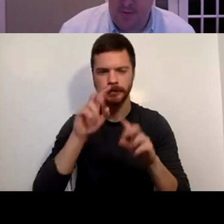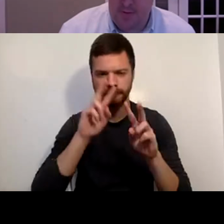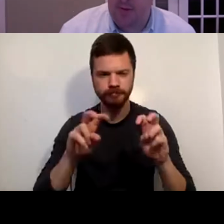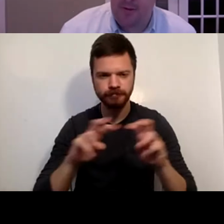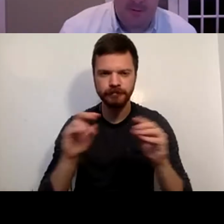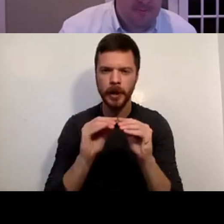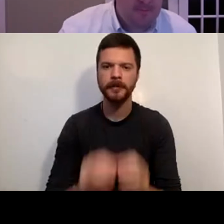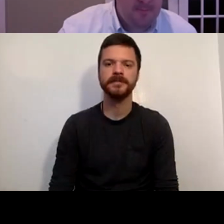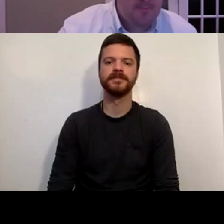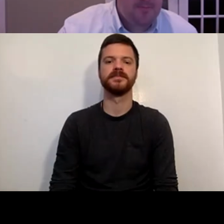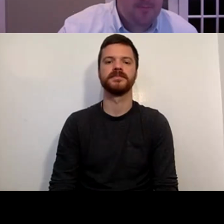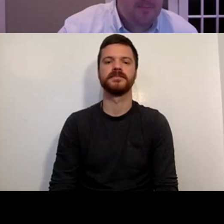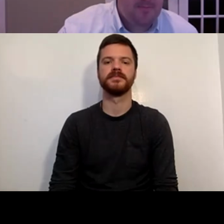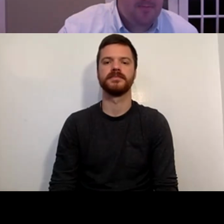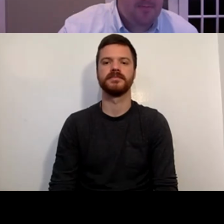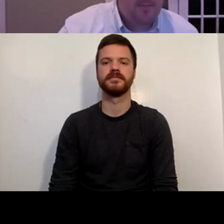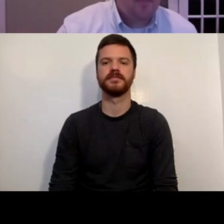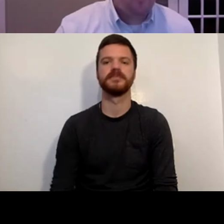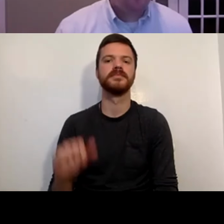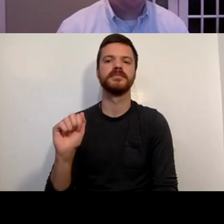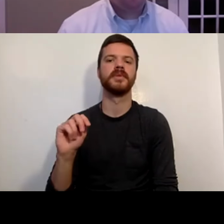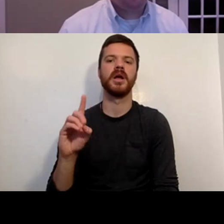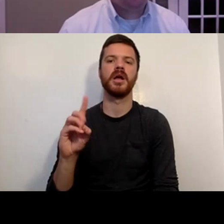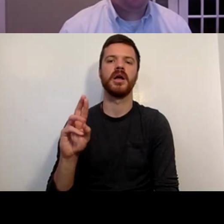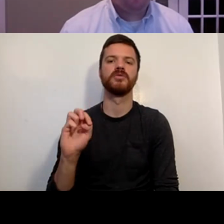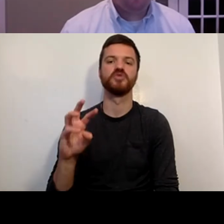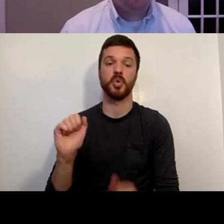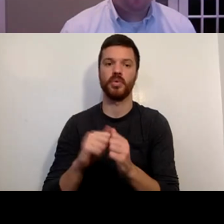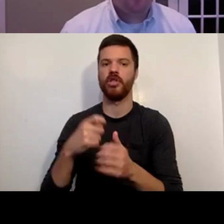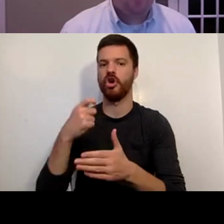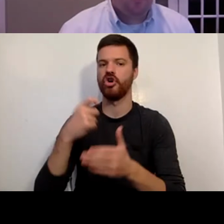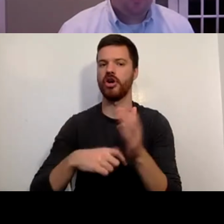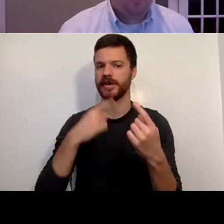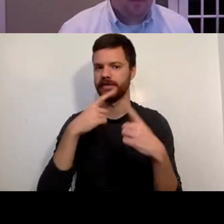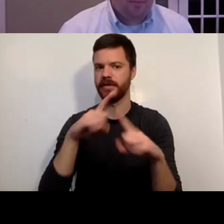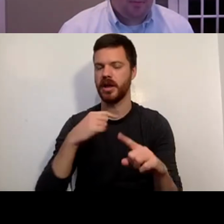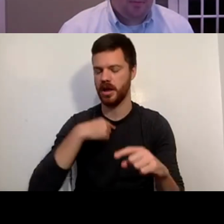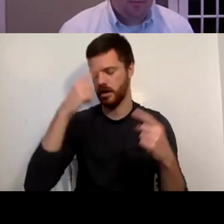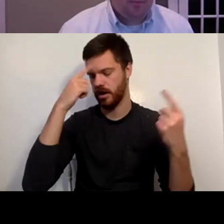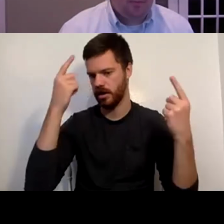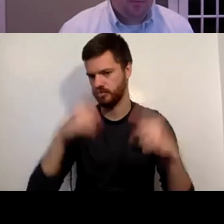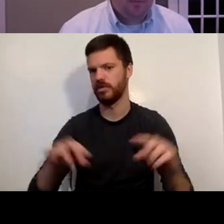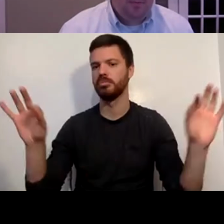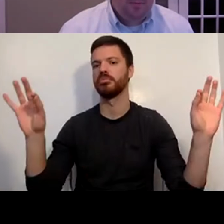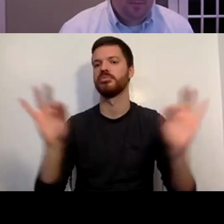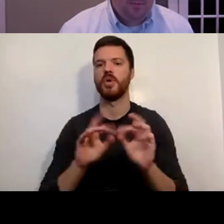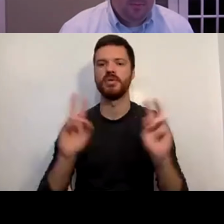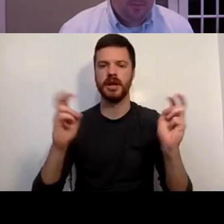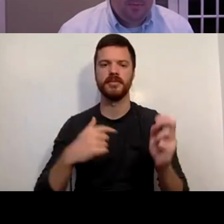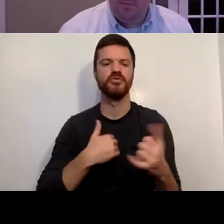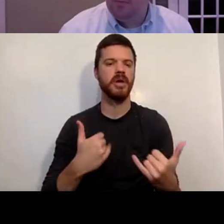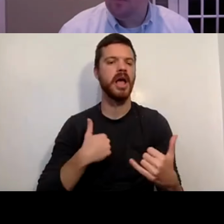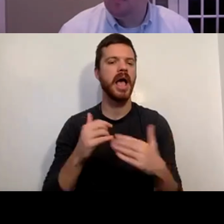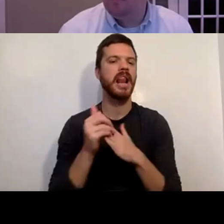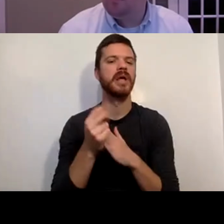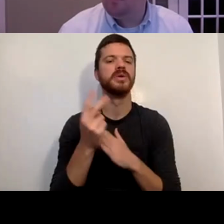Yeah, regarding cost effectiveness, I agree that it's an important topic. I'm leading two